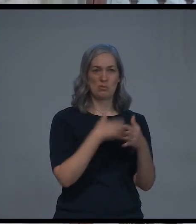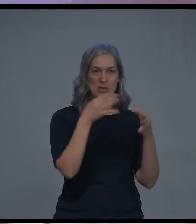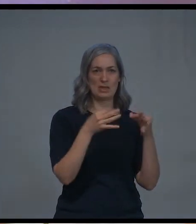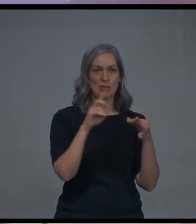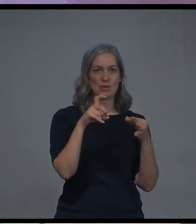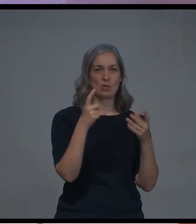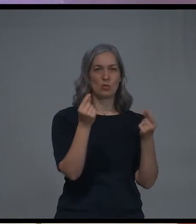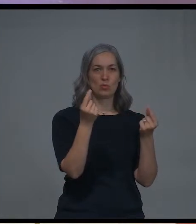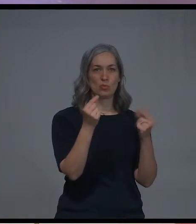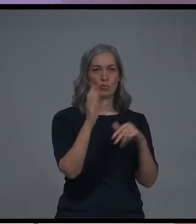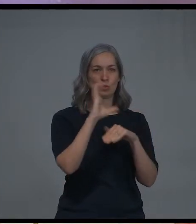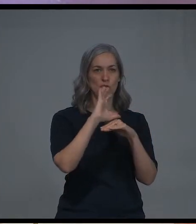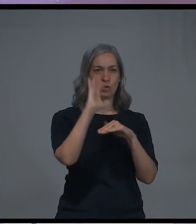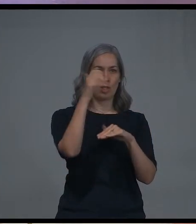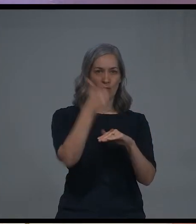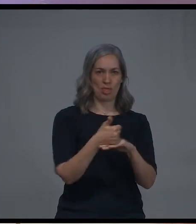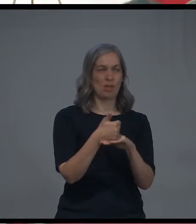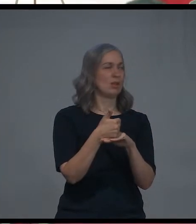go.